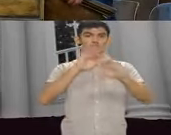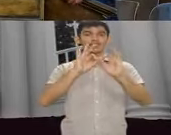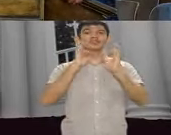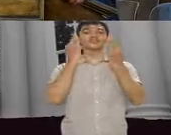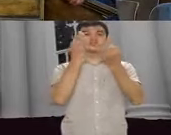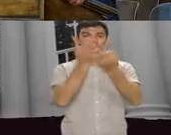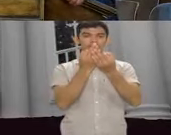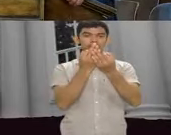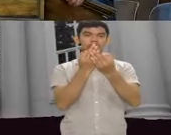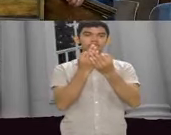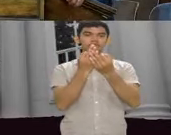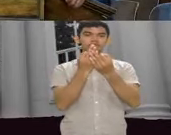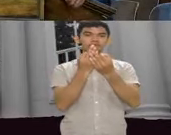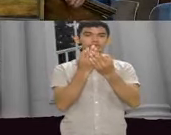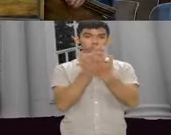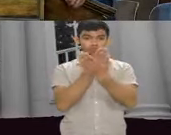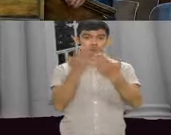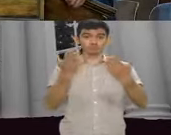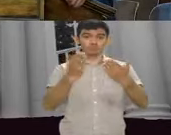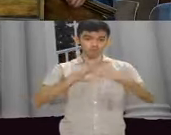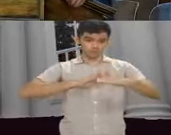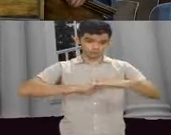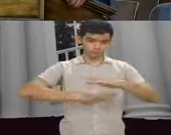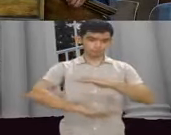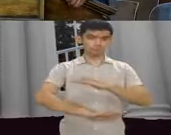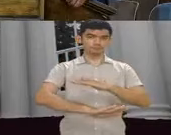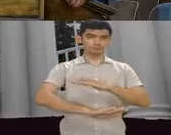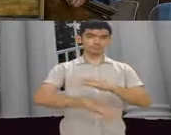race. As your physical birth